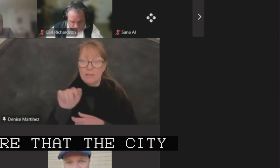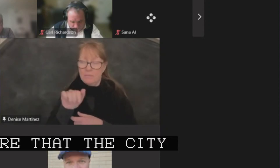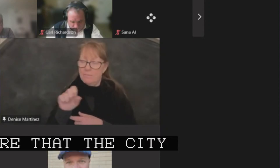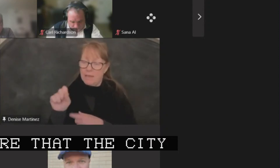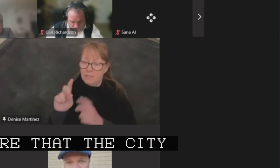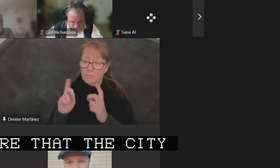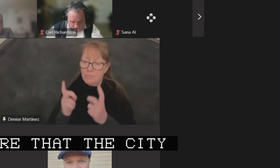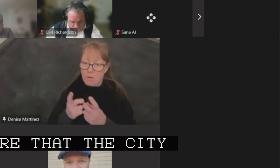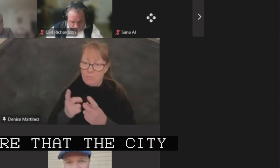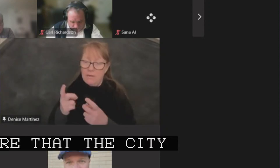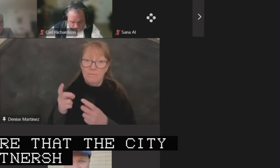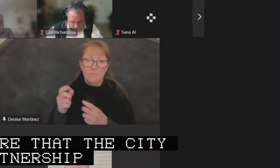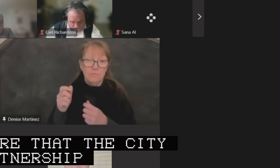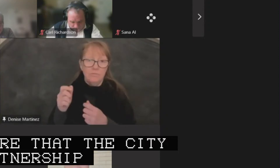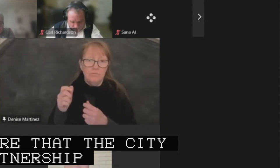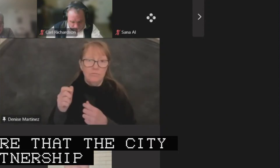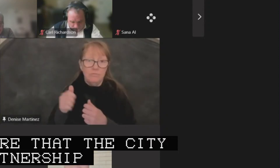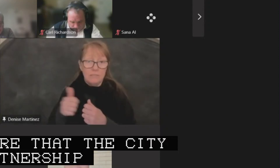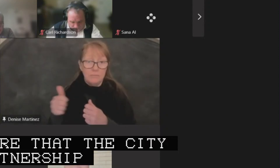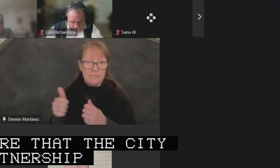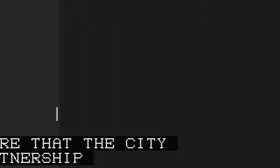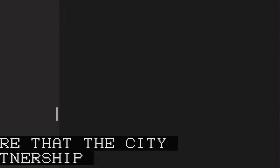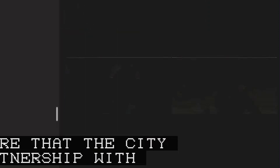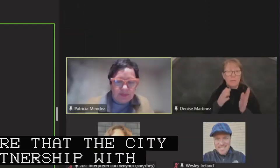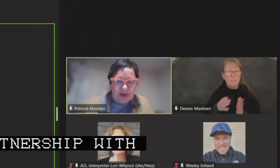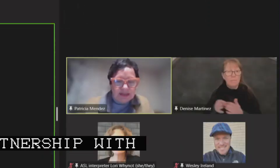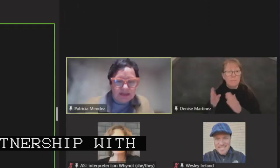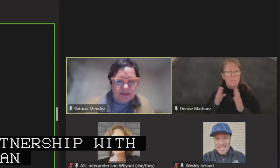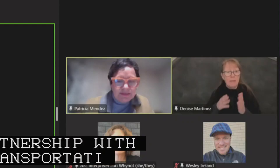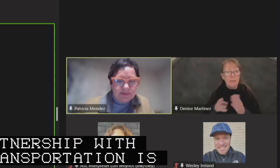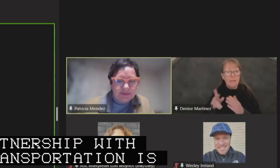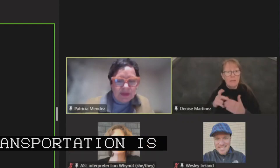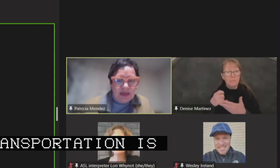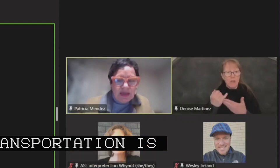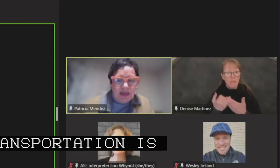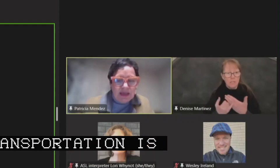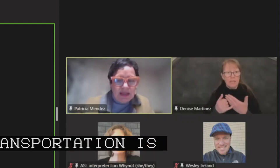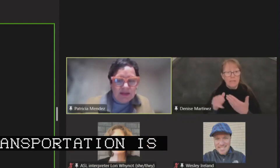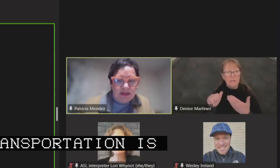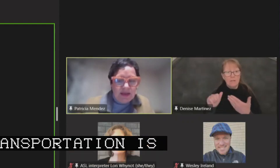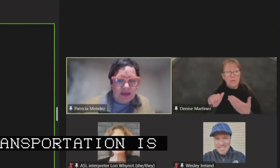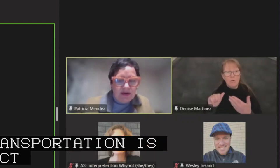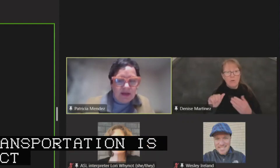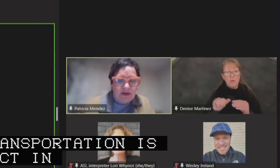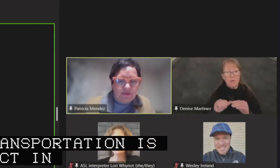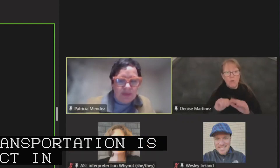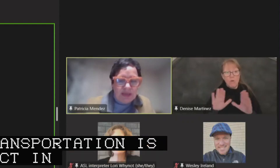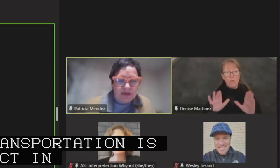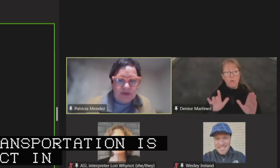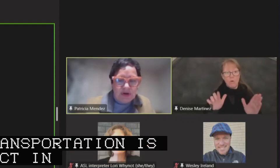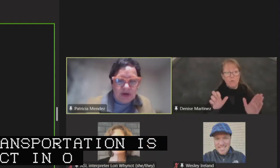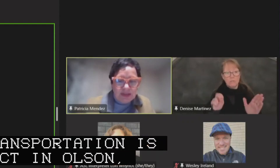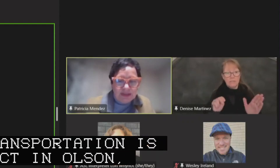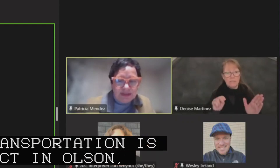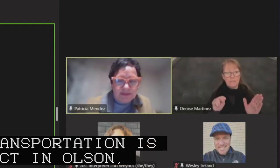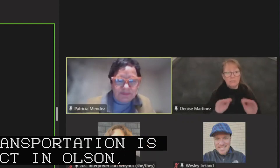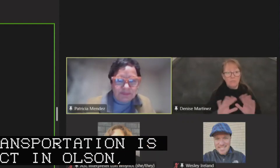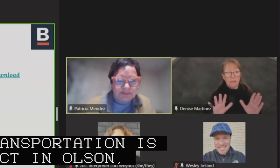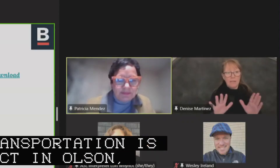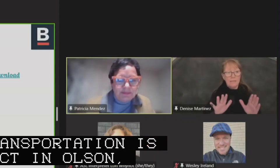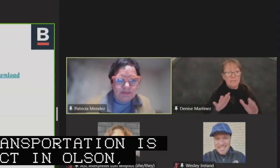is planning a project in Allston, Brighton, in the area of Beacon